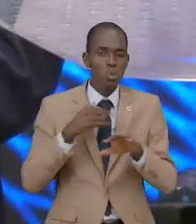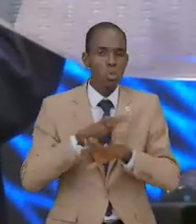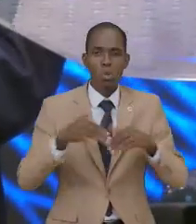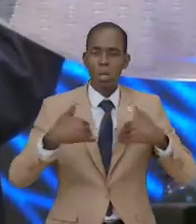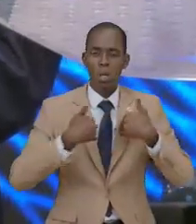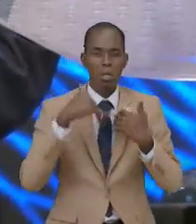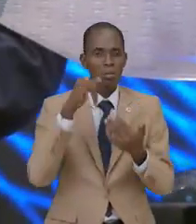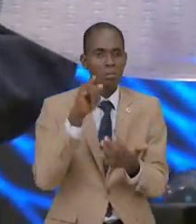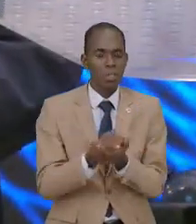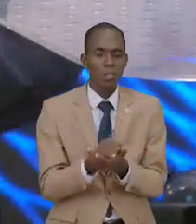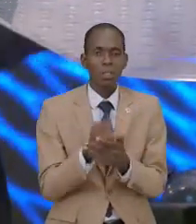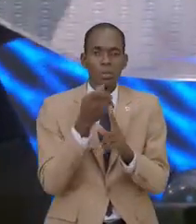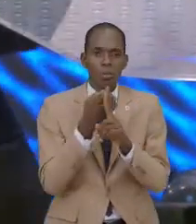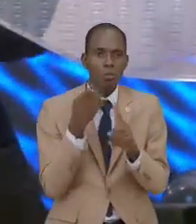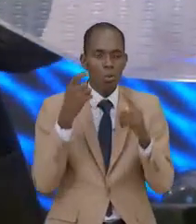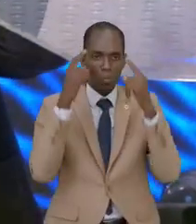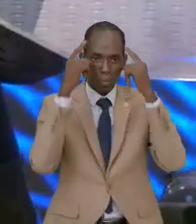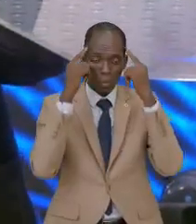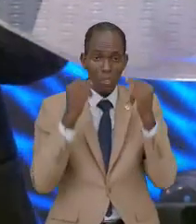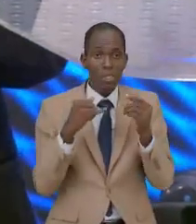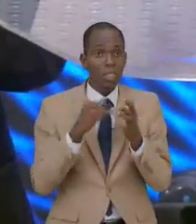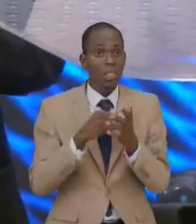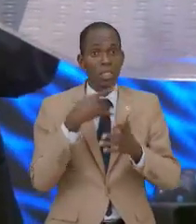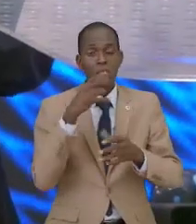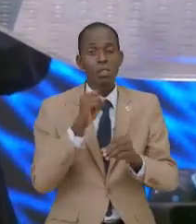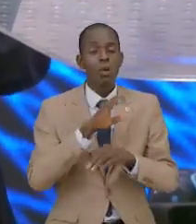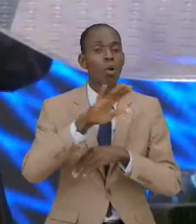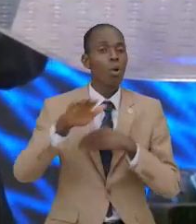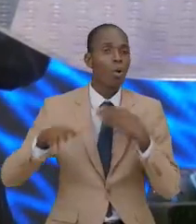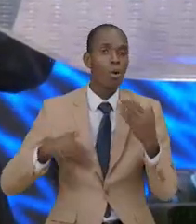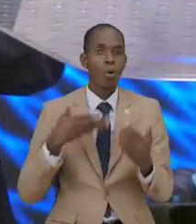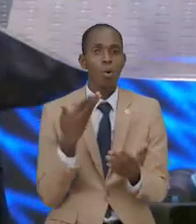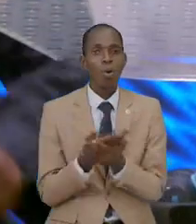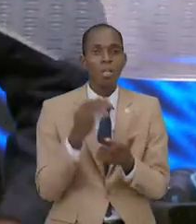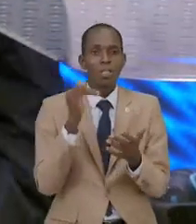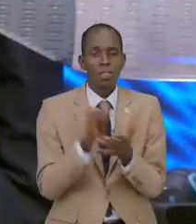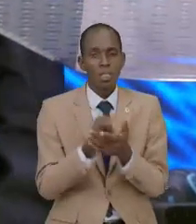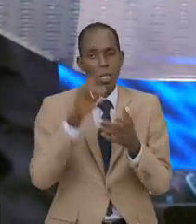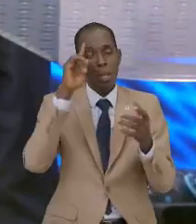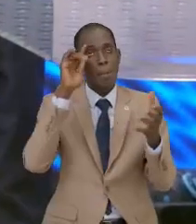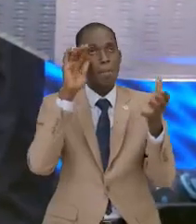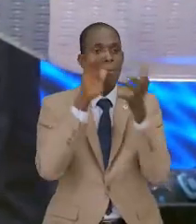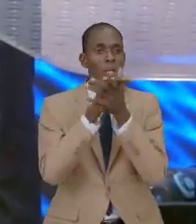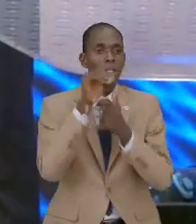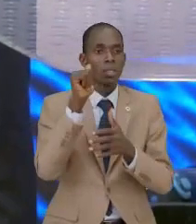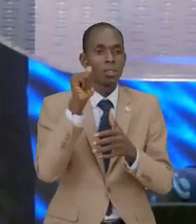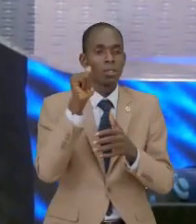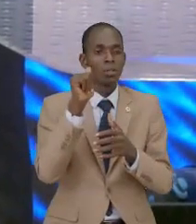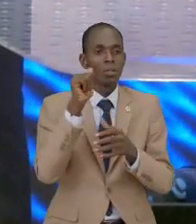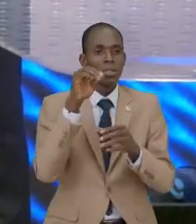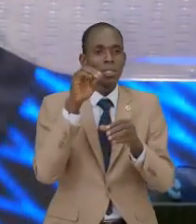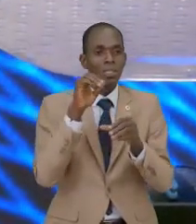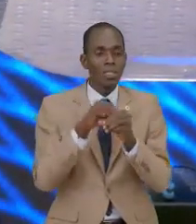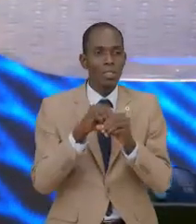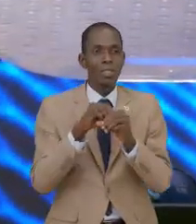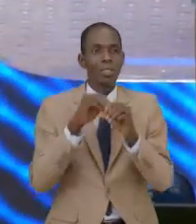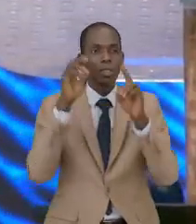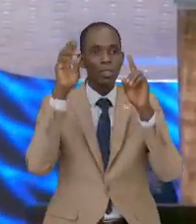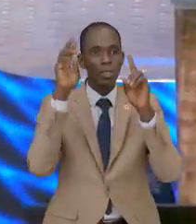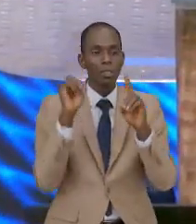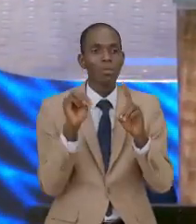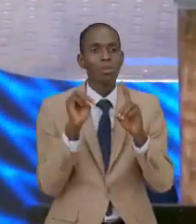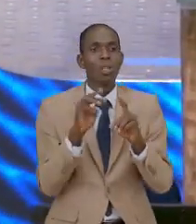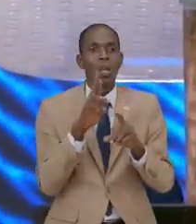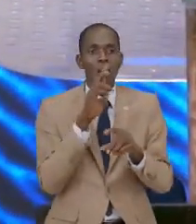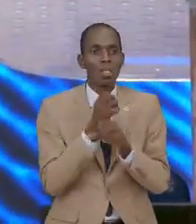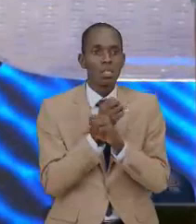that from Moses. It says all that believe in him, they are